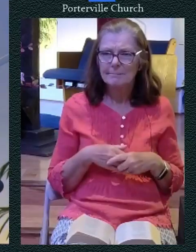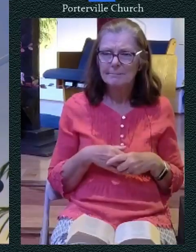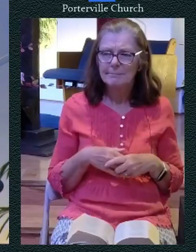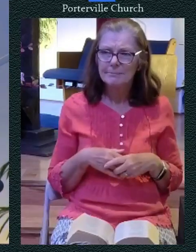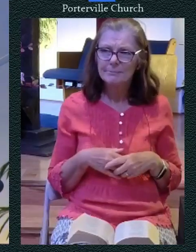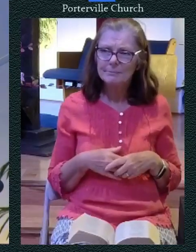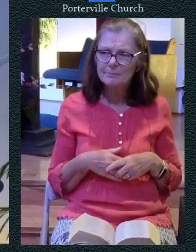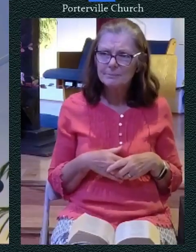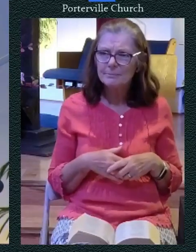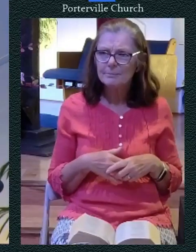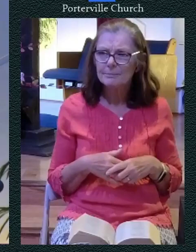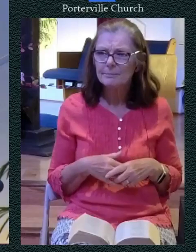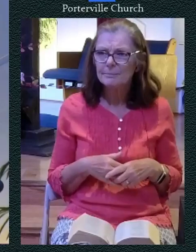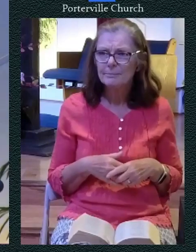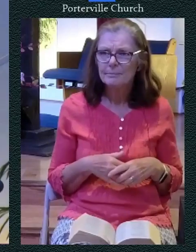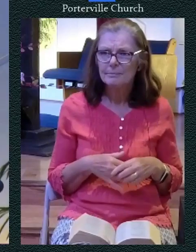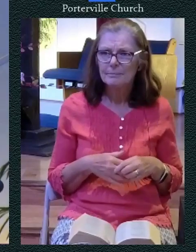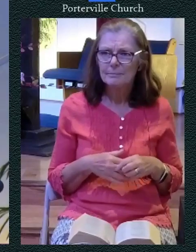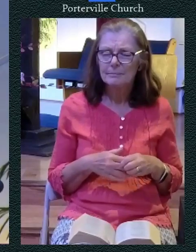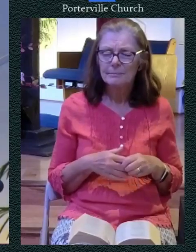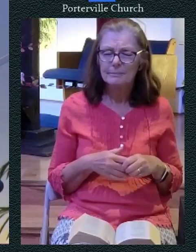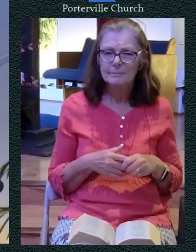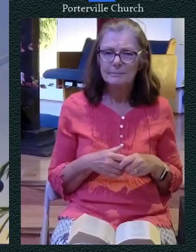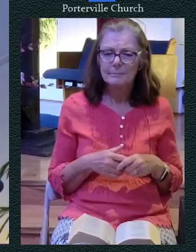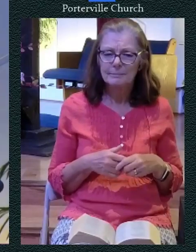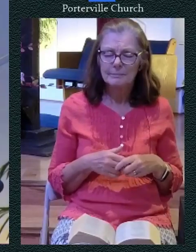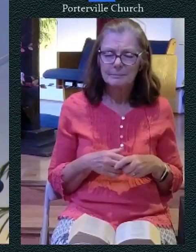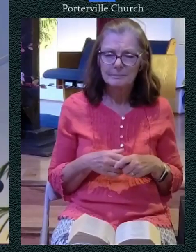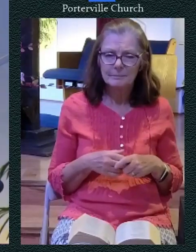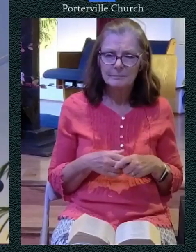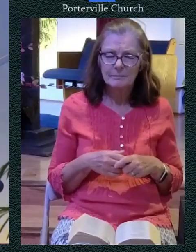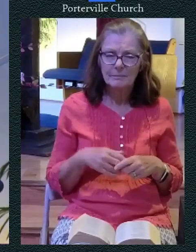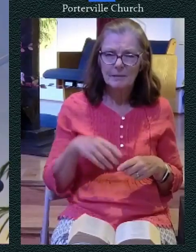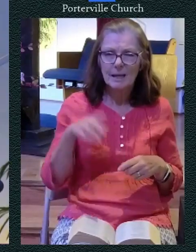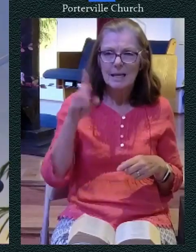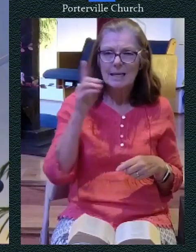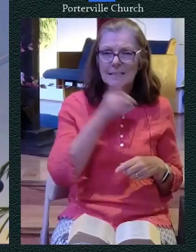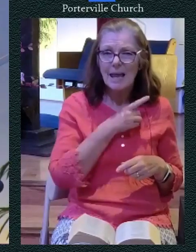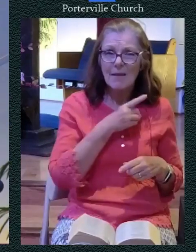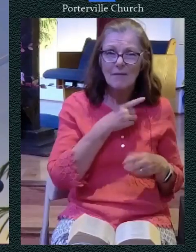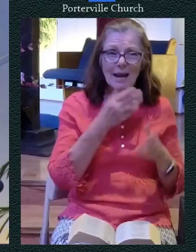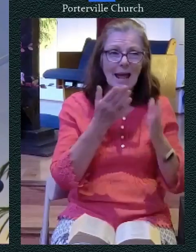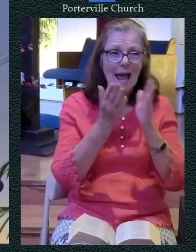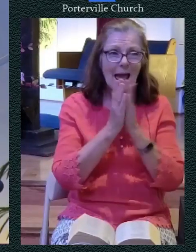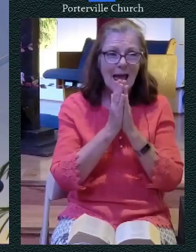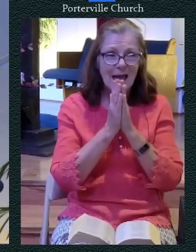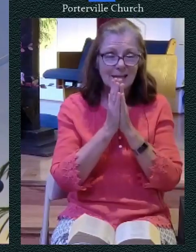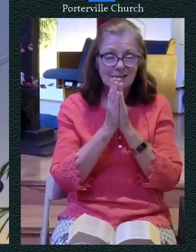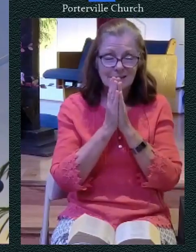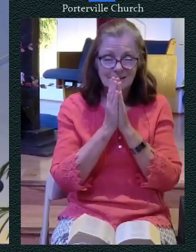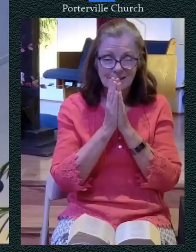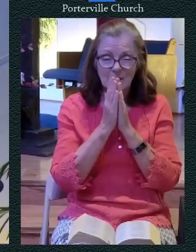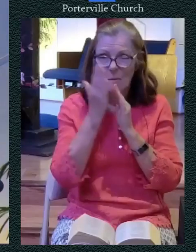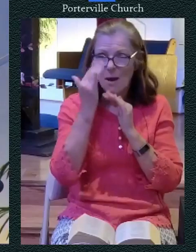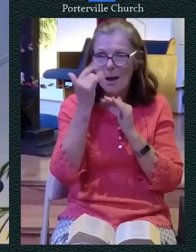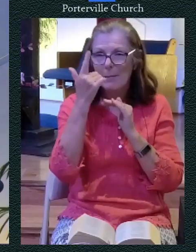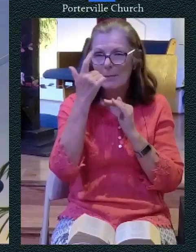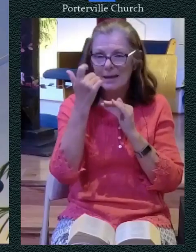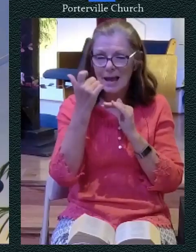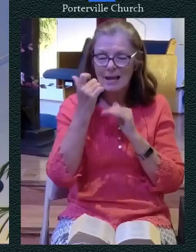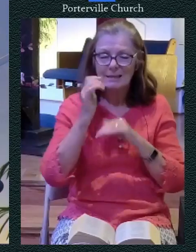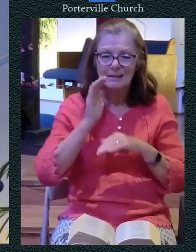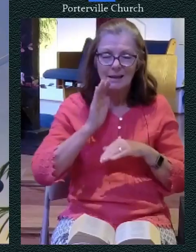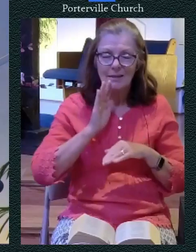Well, I want to suggest to you that he asked for this because of the nature of the trouble he was experiencing.